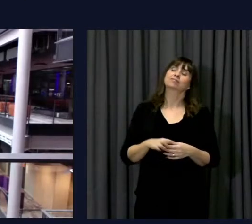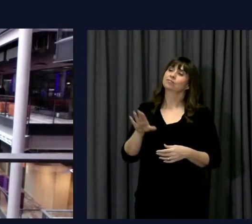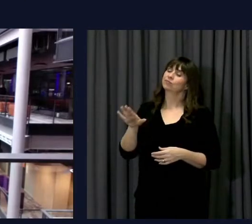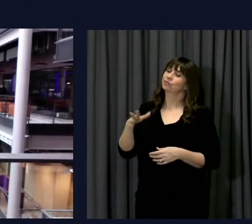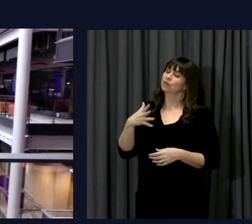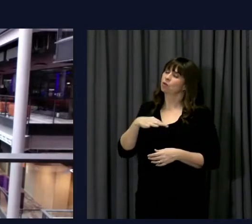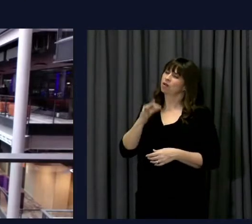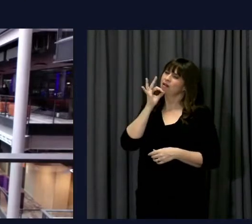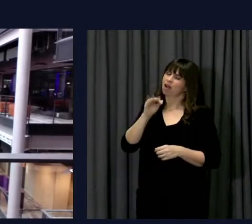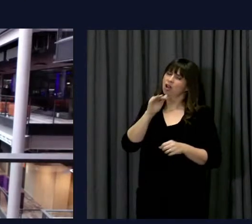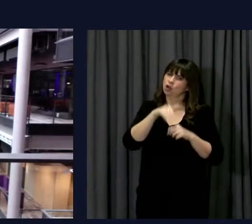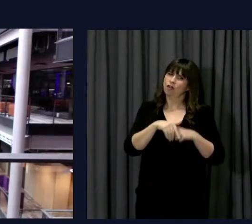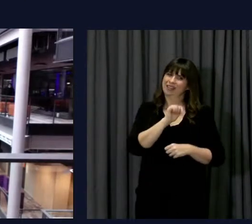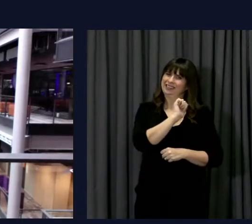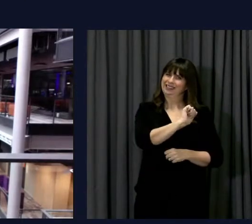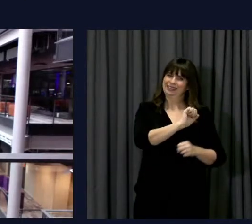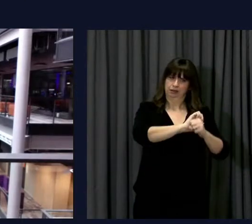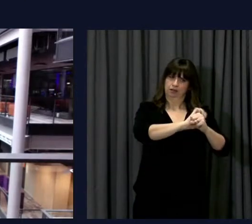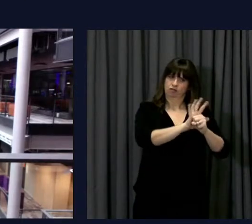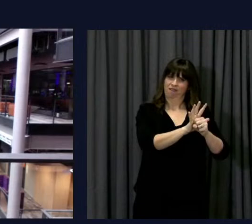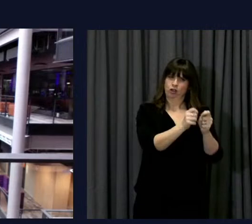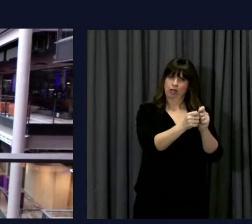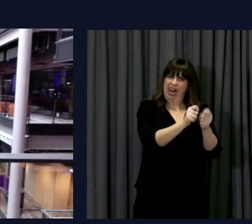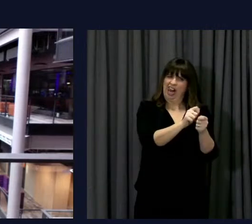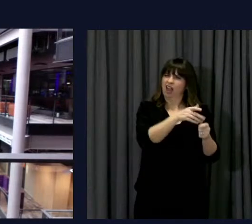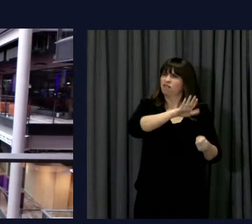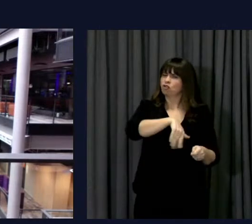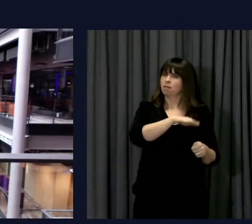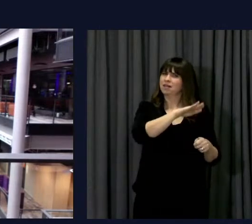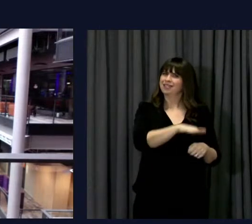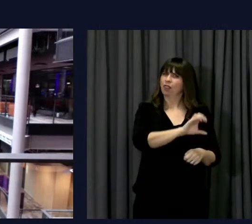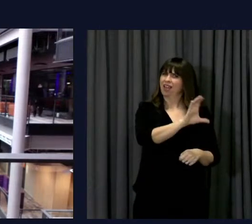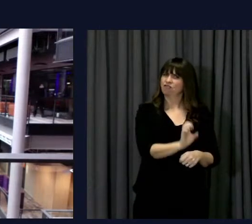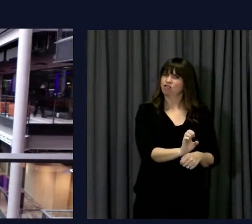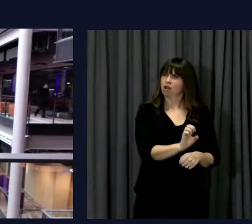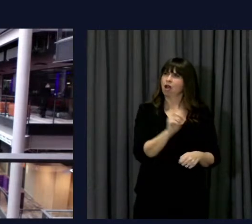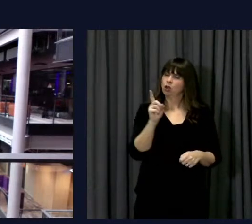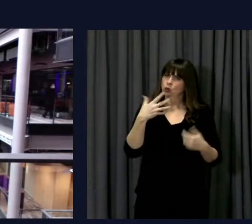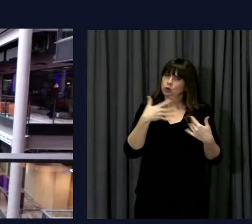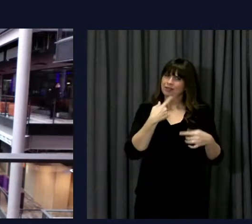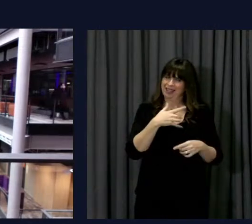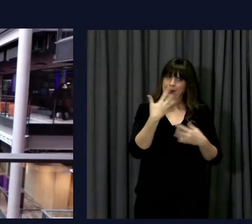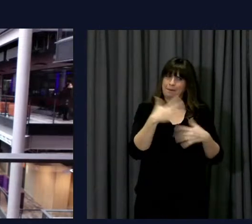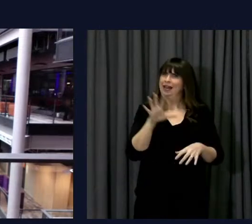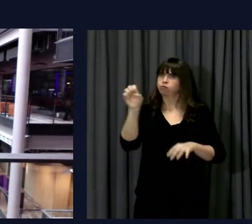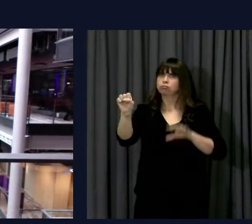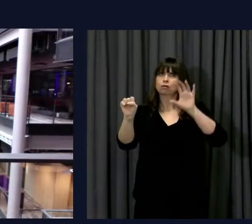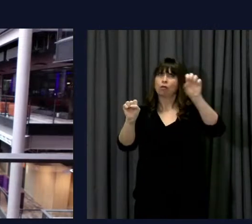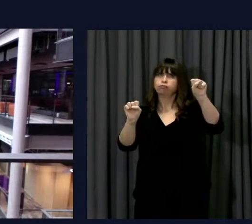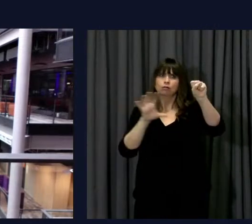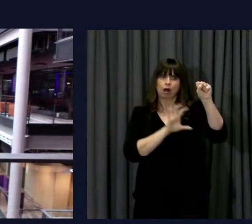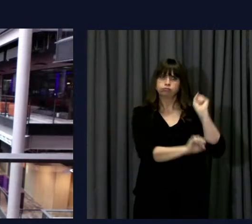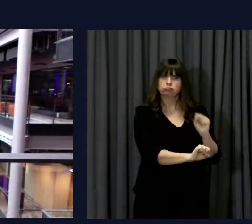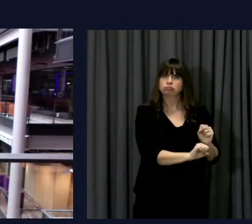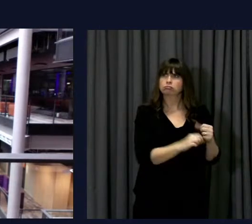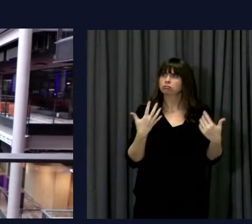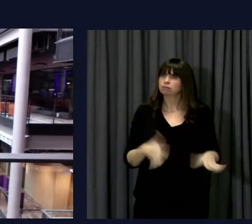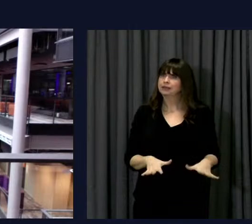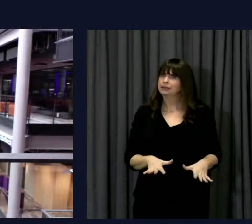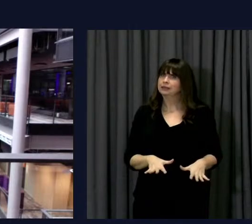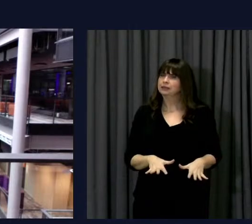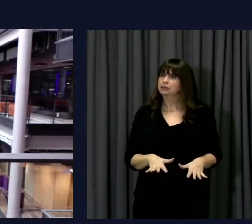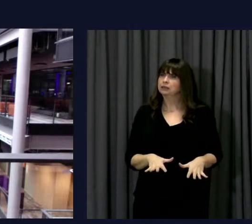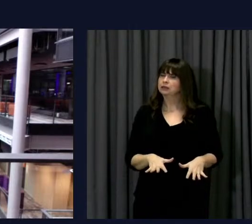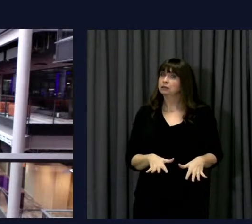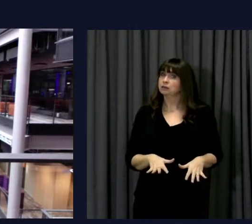about the South African variant. You've listed 3 specific areas where it has been identified. Do you